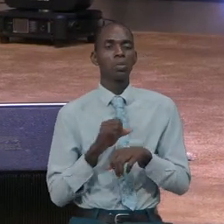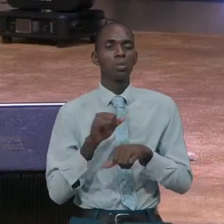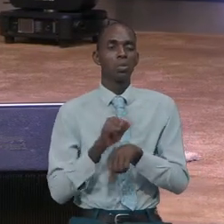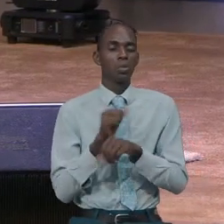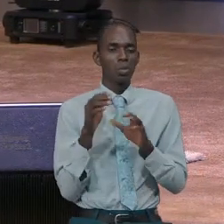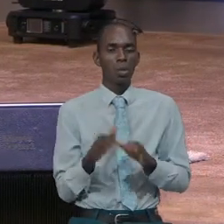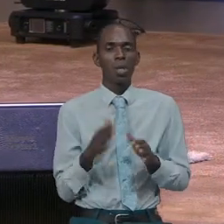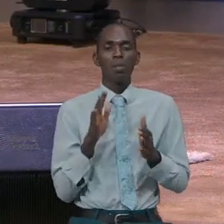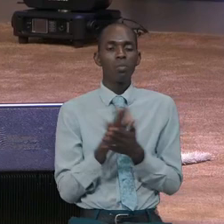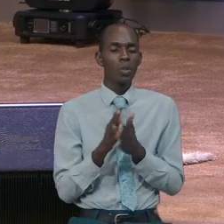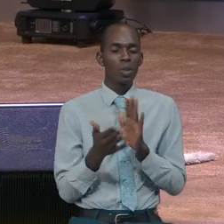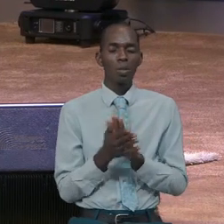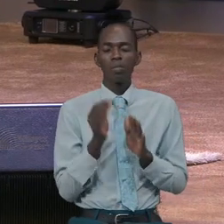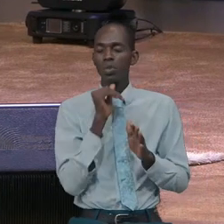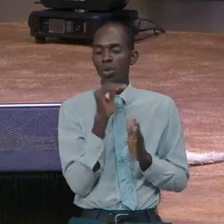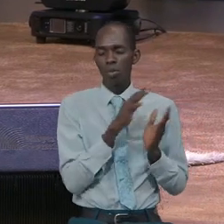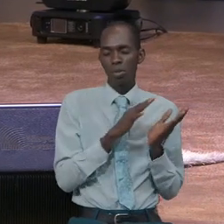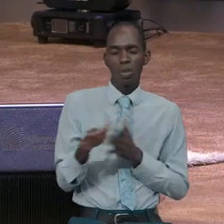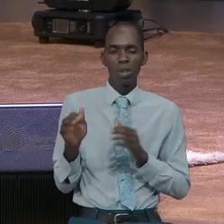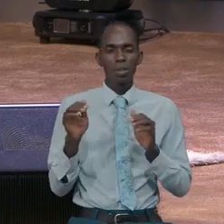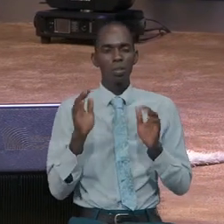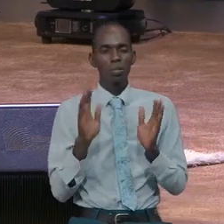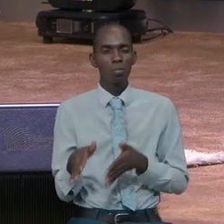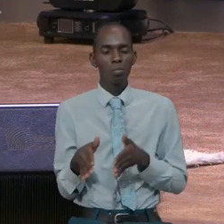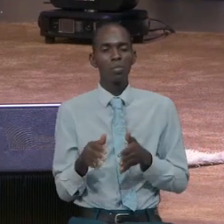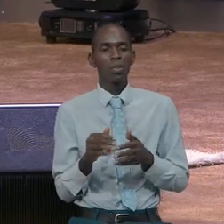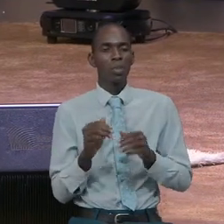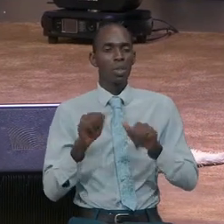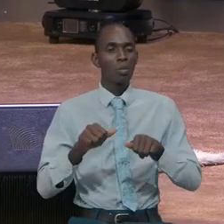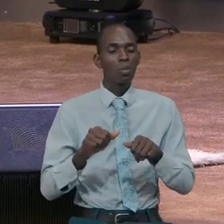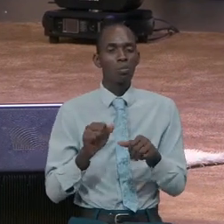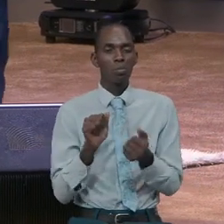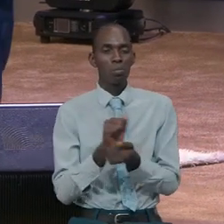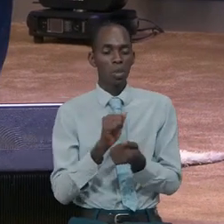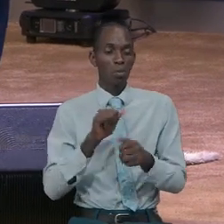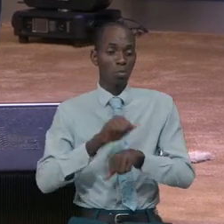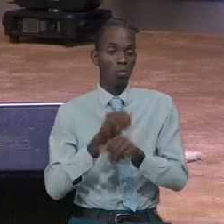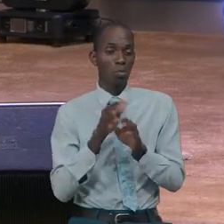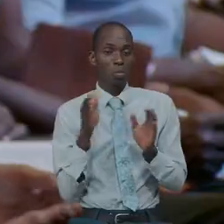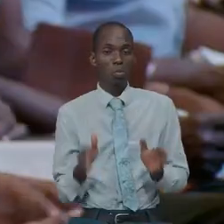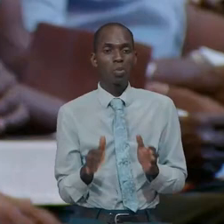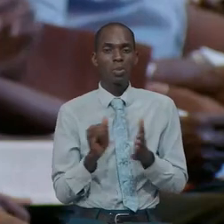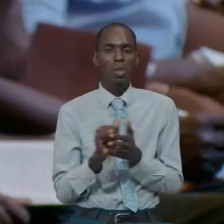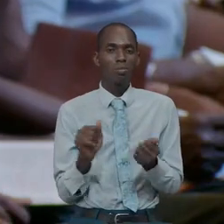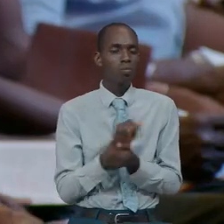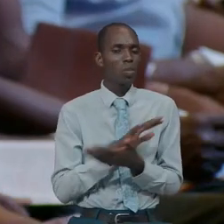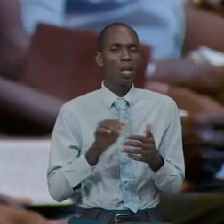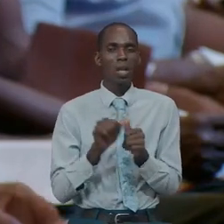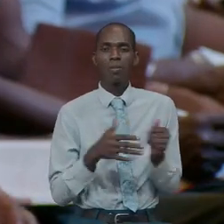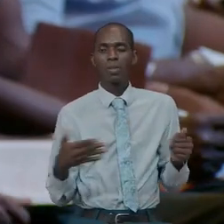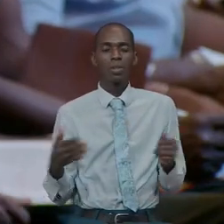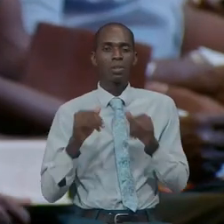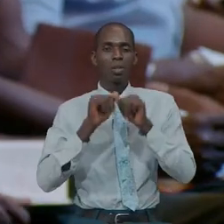indisputable stone that shattered everything in pieces. Look at verse 12. In verse 12 it